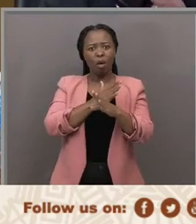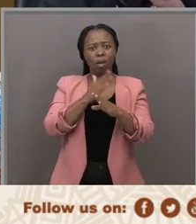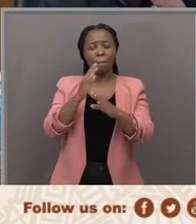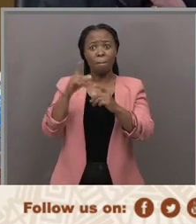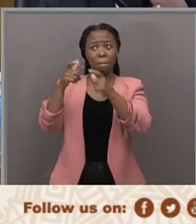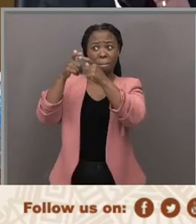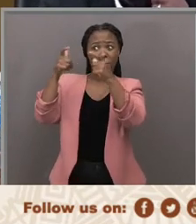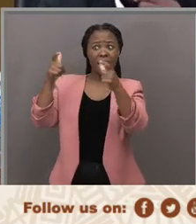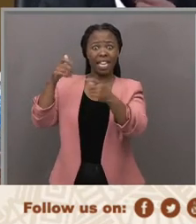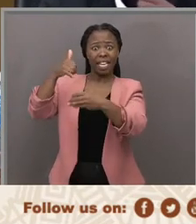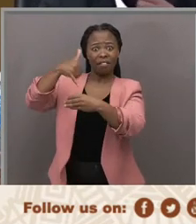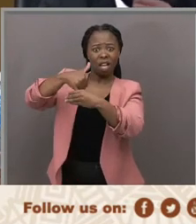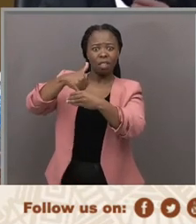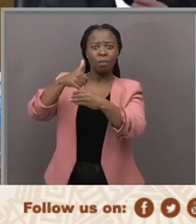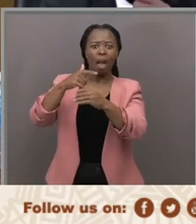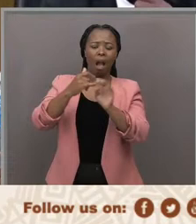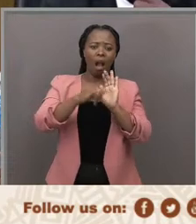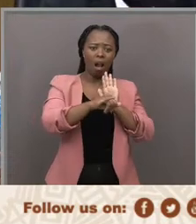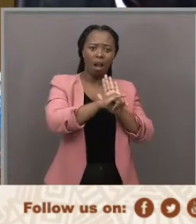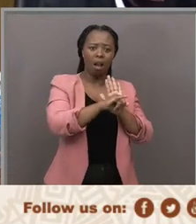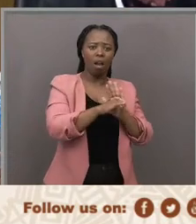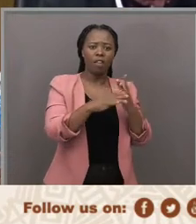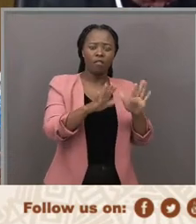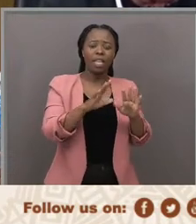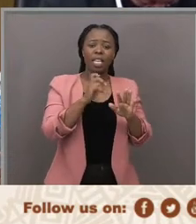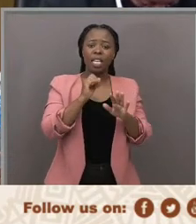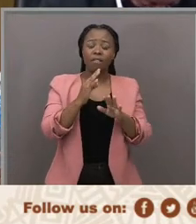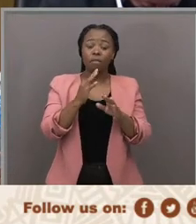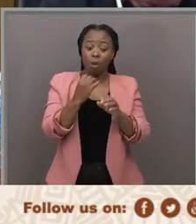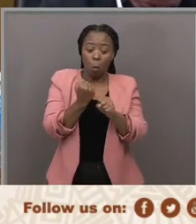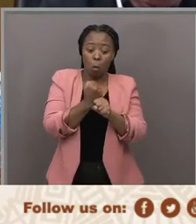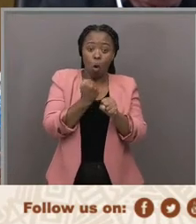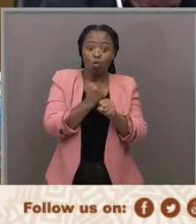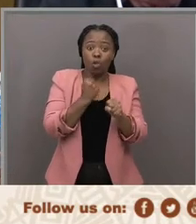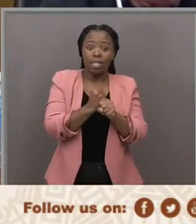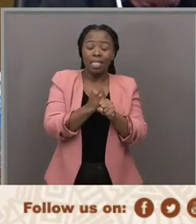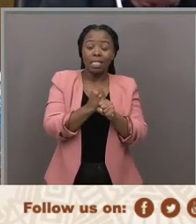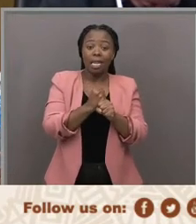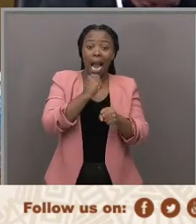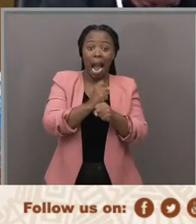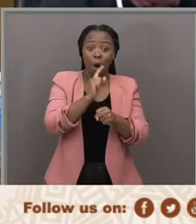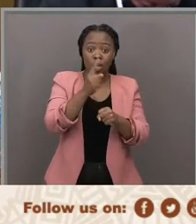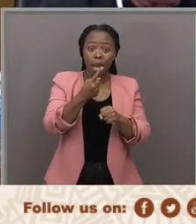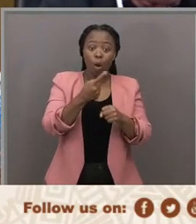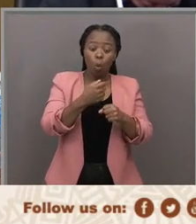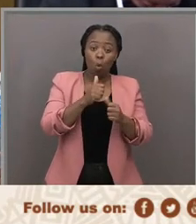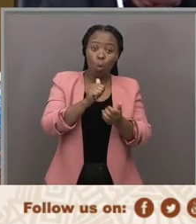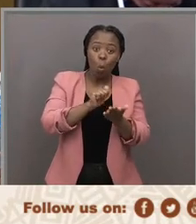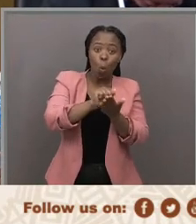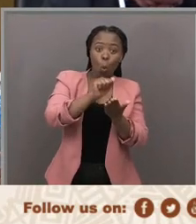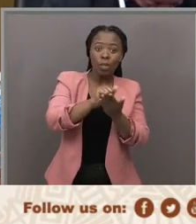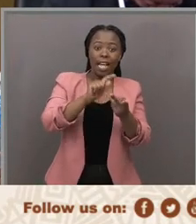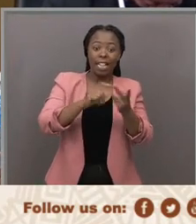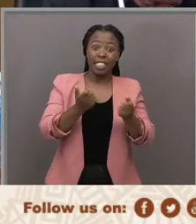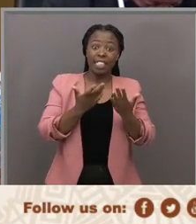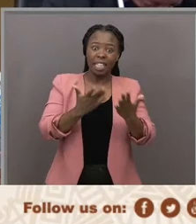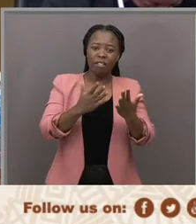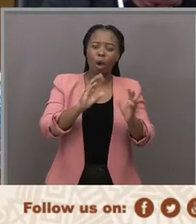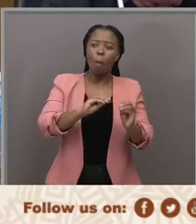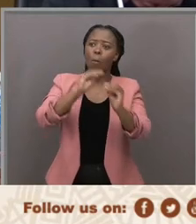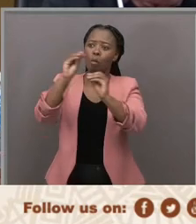investment. If you are producing goods and services in Gauteng, you need to move these goods and services to the